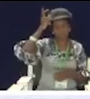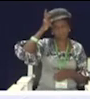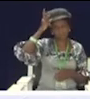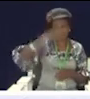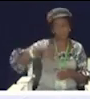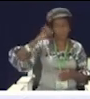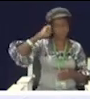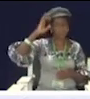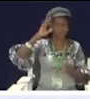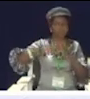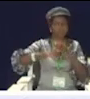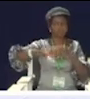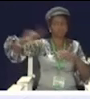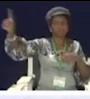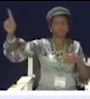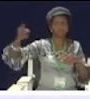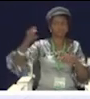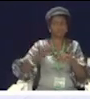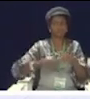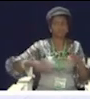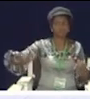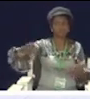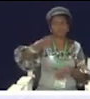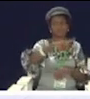and he will flee from you.